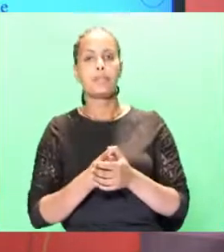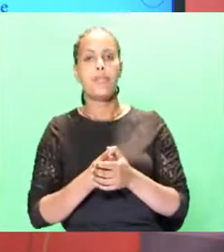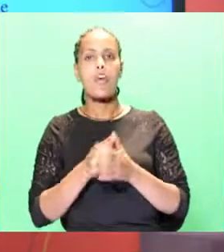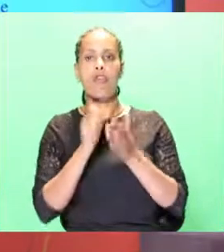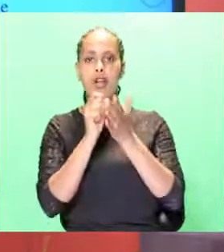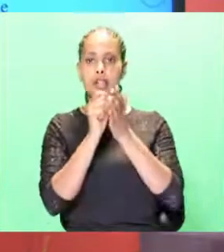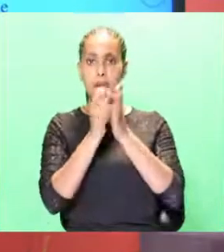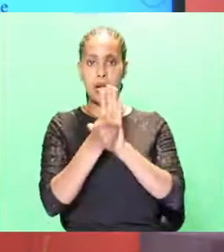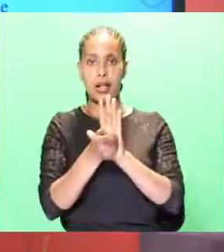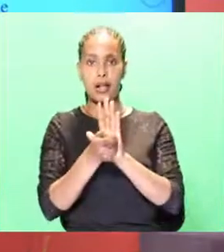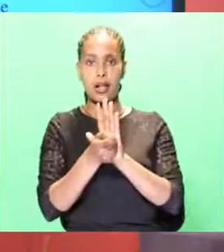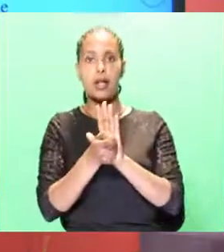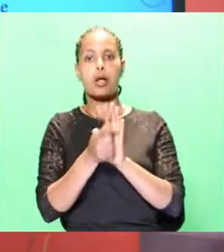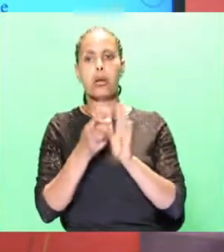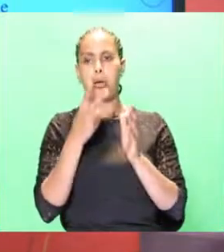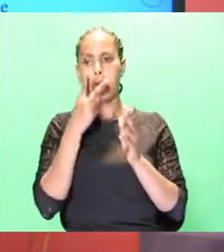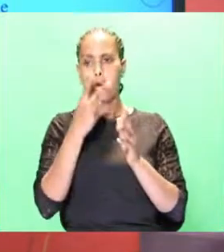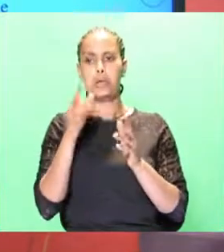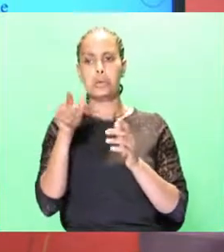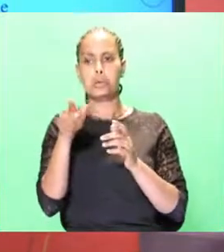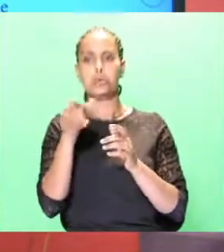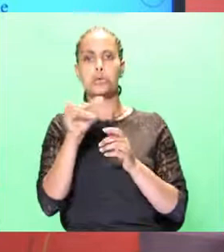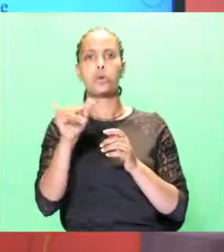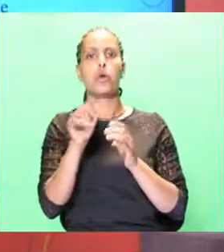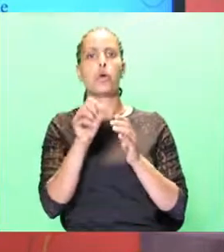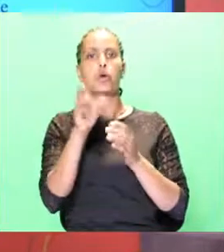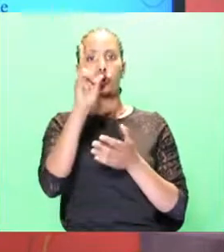For example, look at these two beakers.